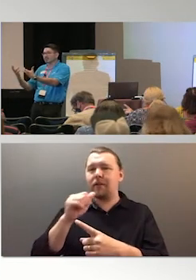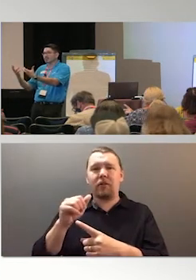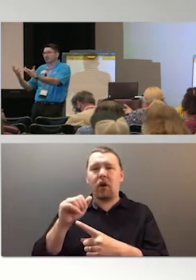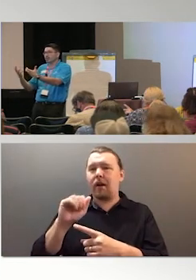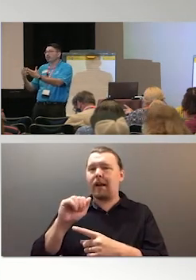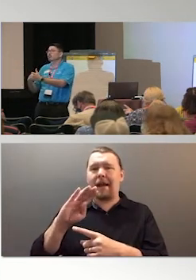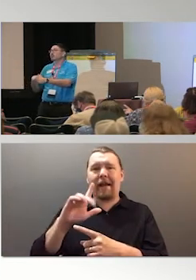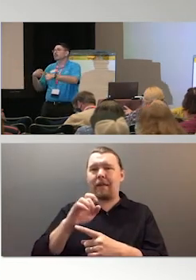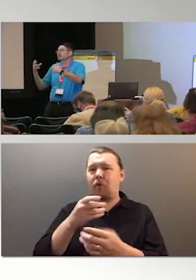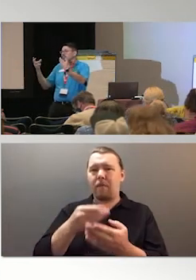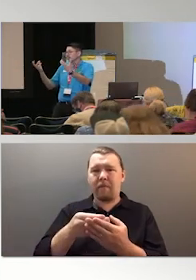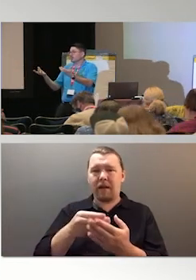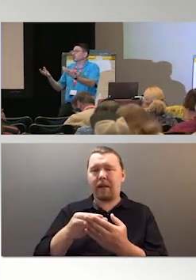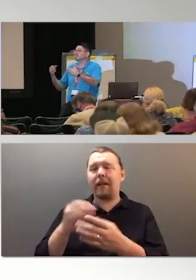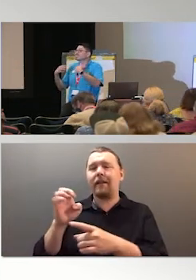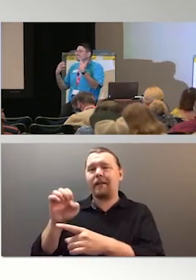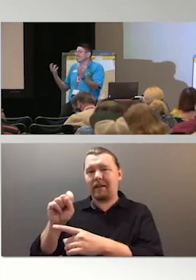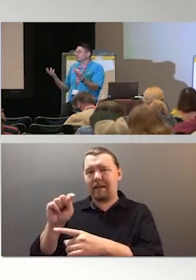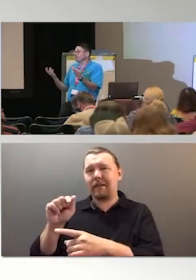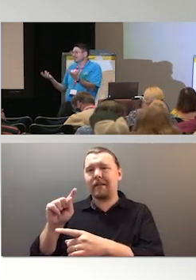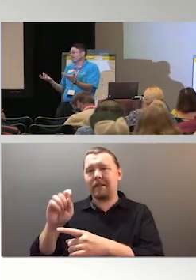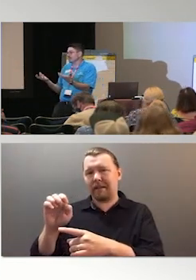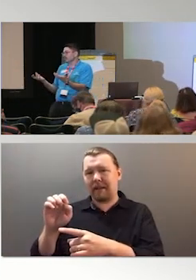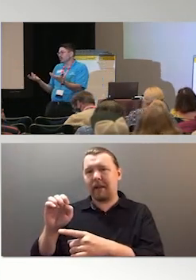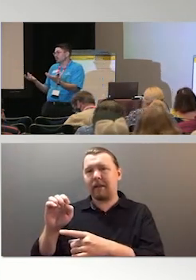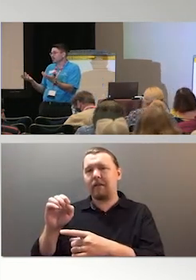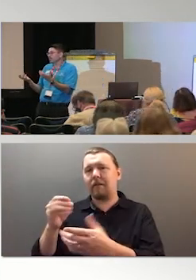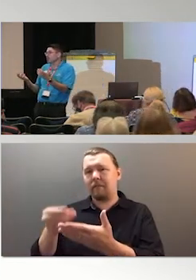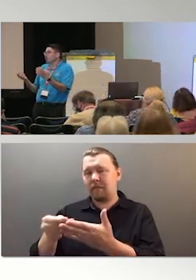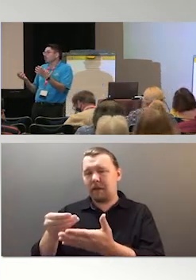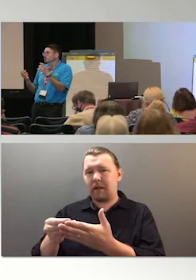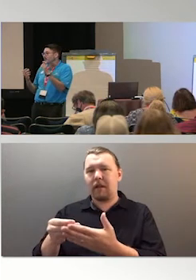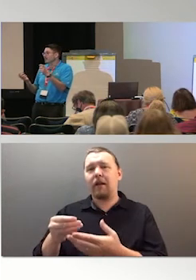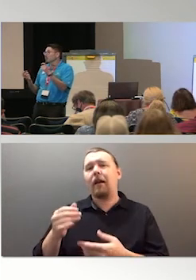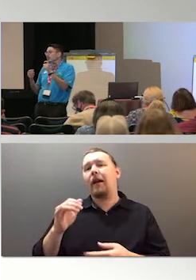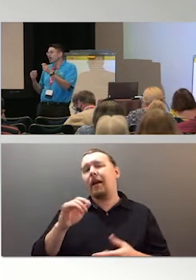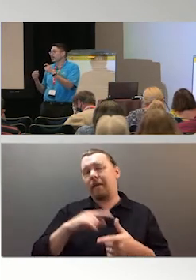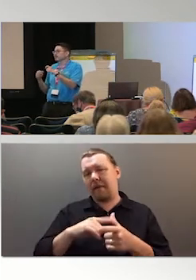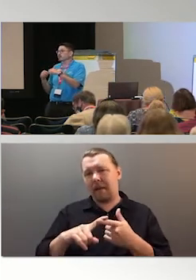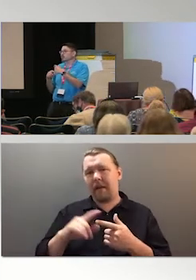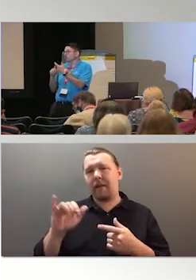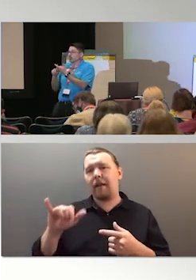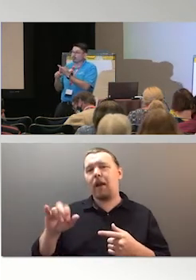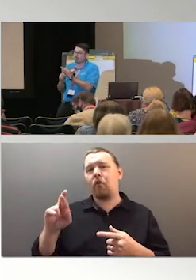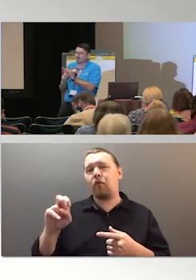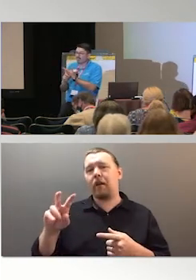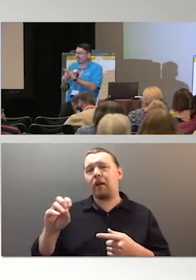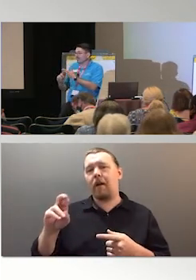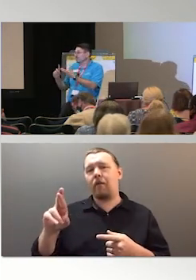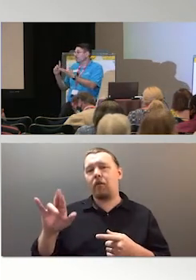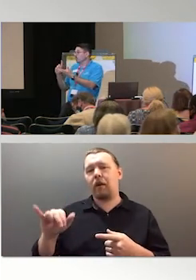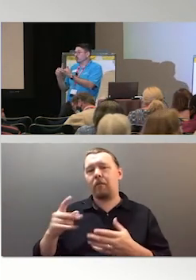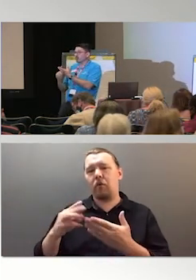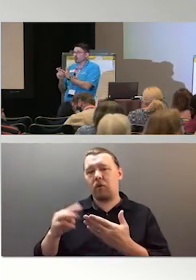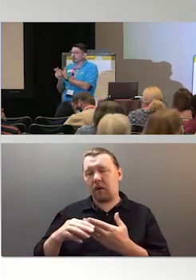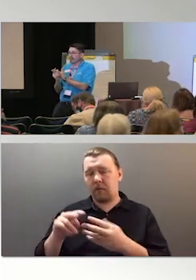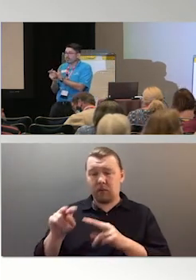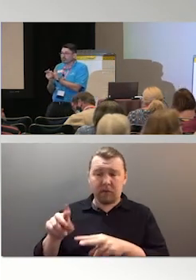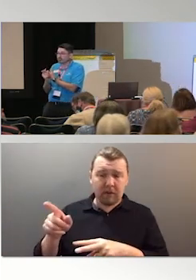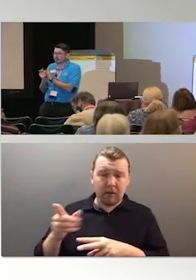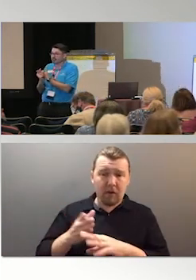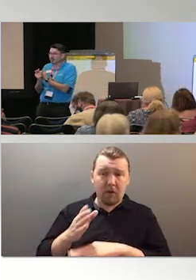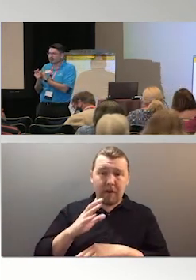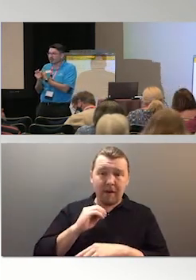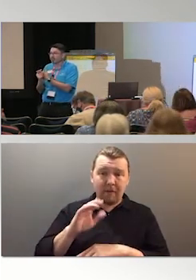money. And so there's something called estate Medicaid recovery, which may look at, were they on Medicaid? Are they over the